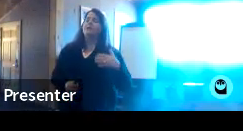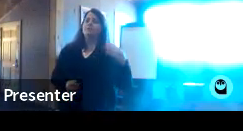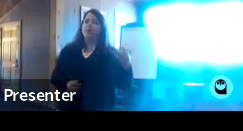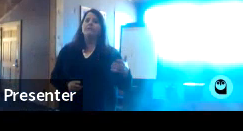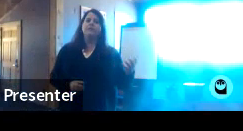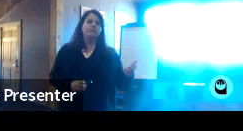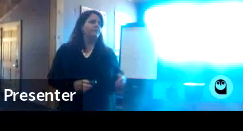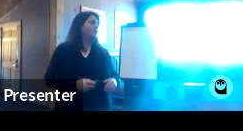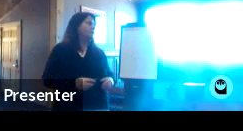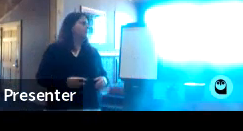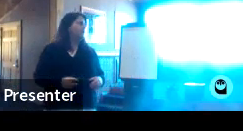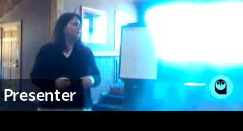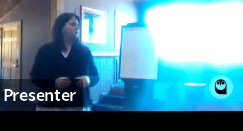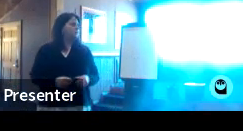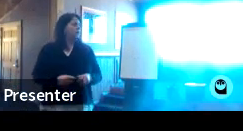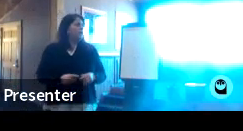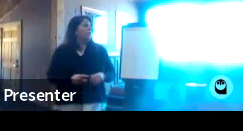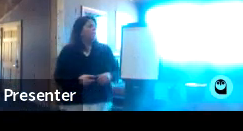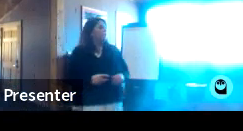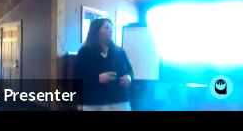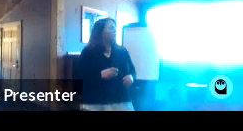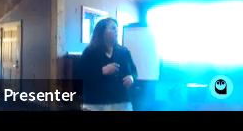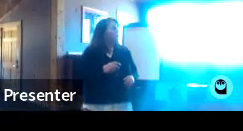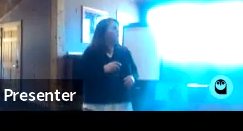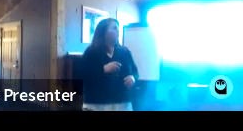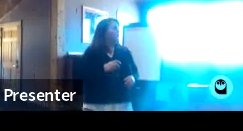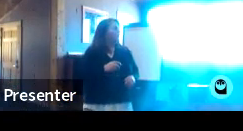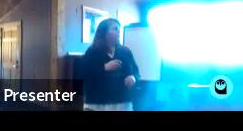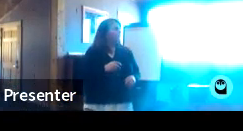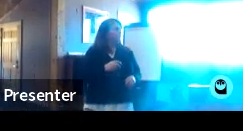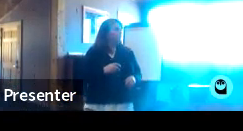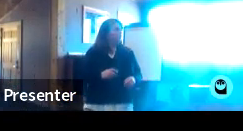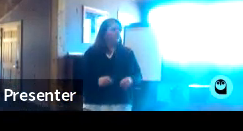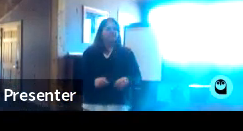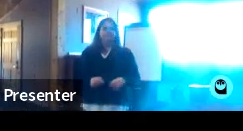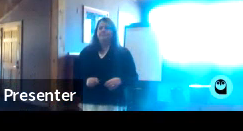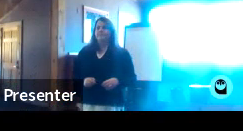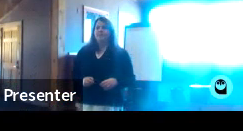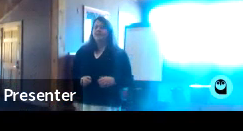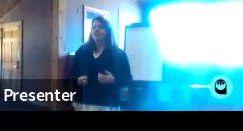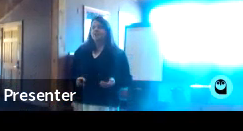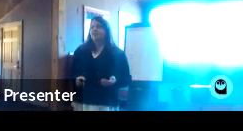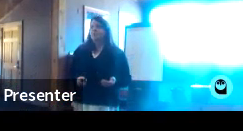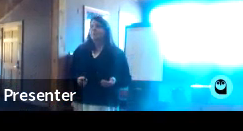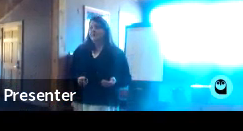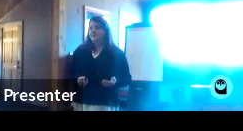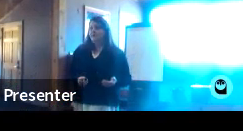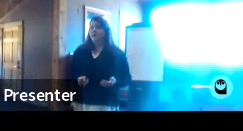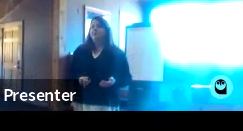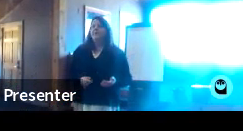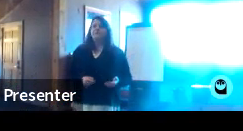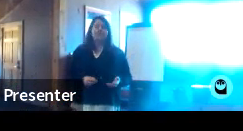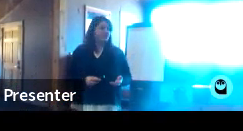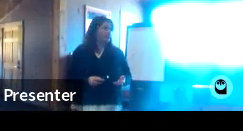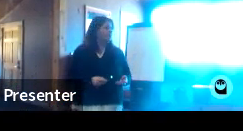has to be relevant to the facts of the case. Threshold, when you look at that by definition, it's just a